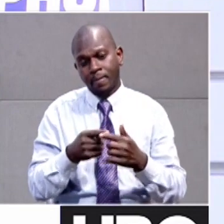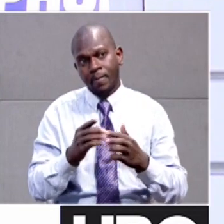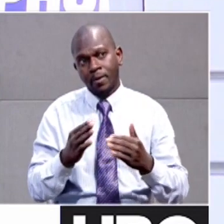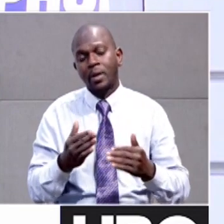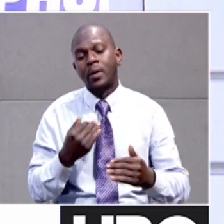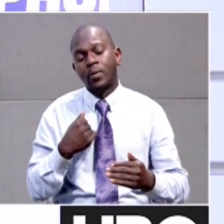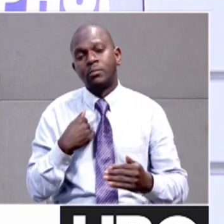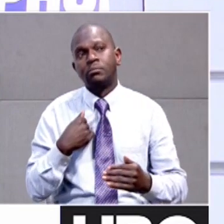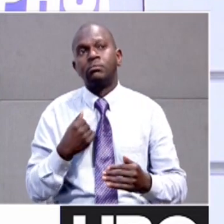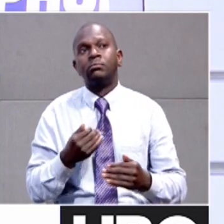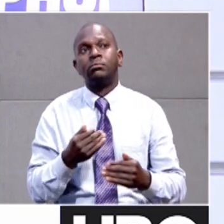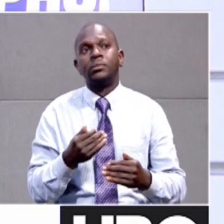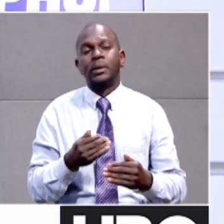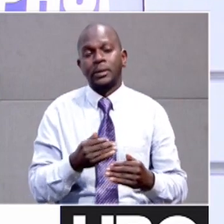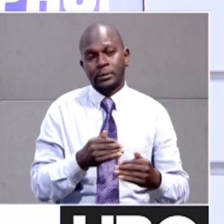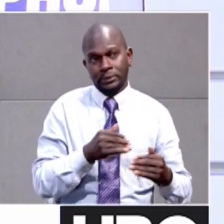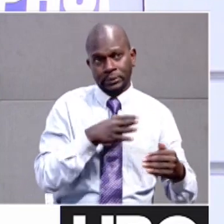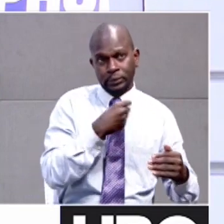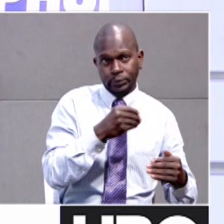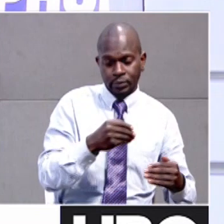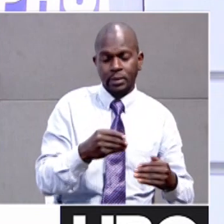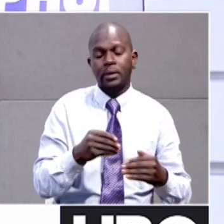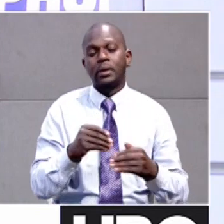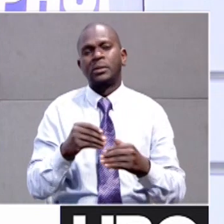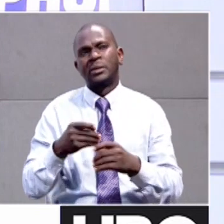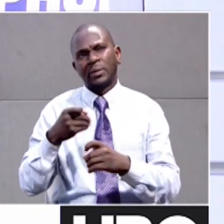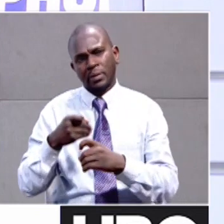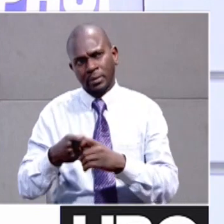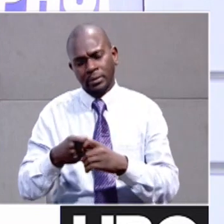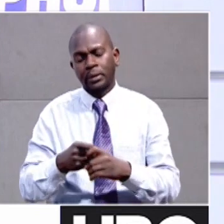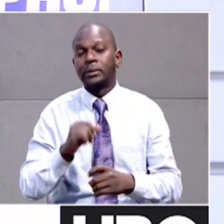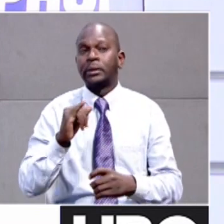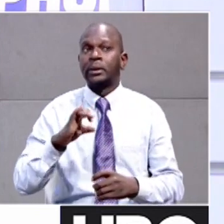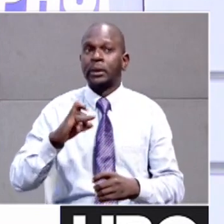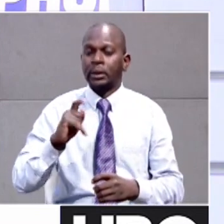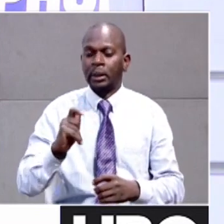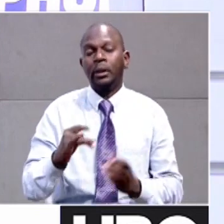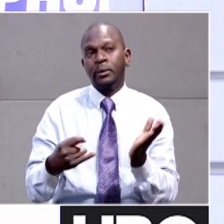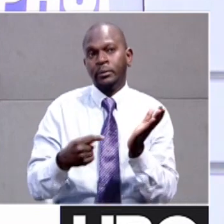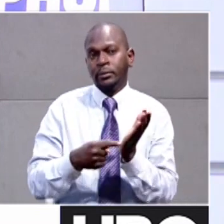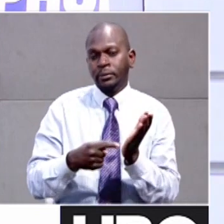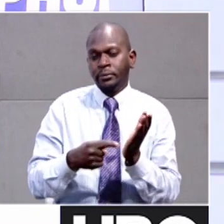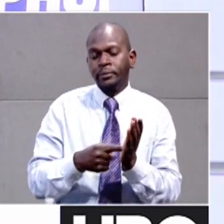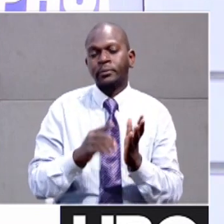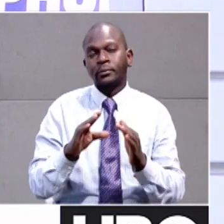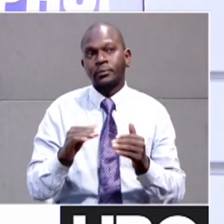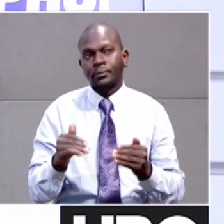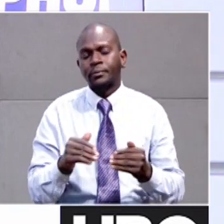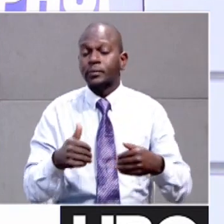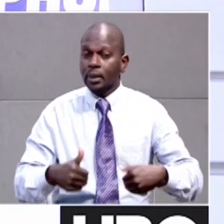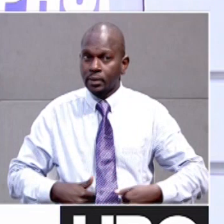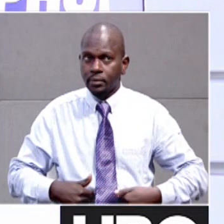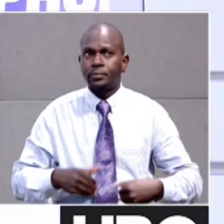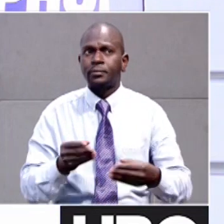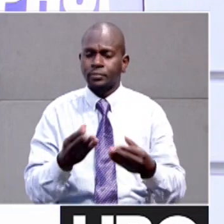want to spread software and hardware engineering, ICT technology to every youth. It will bring